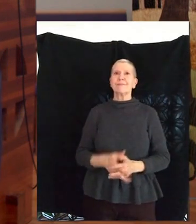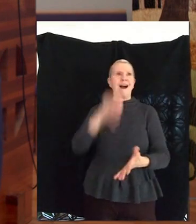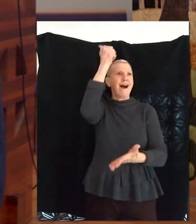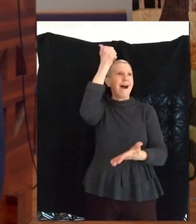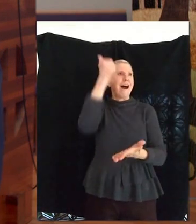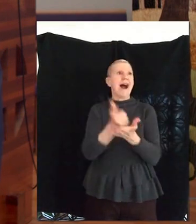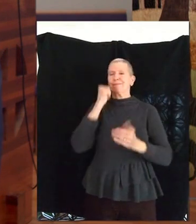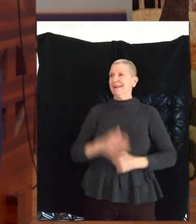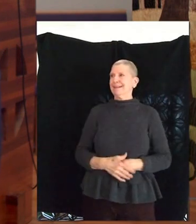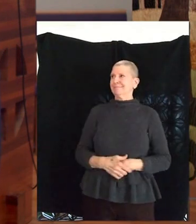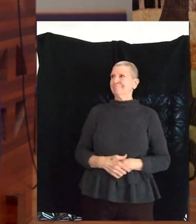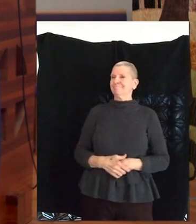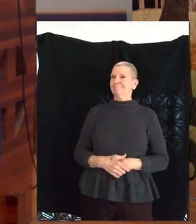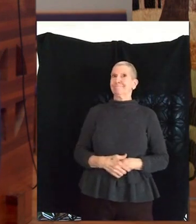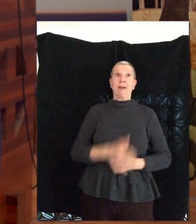Amen.